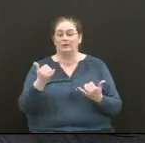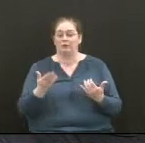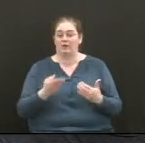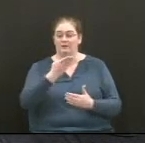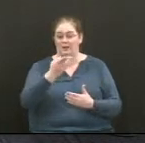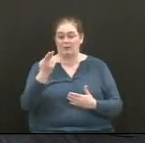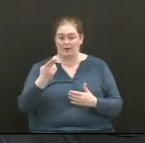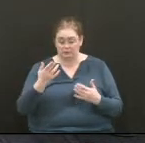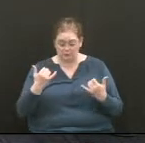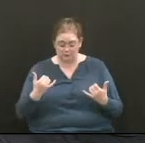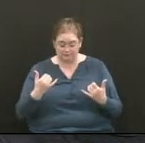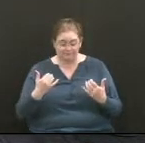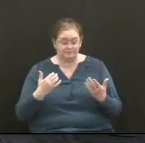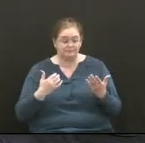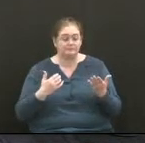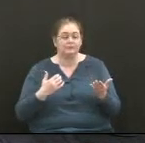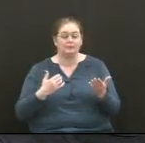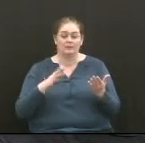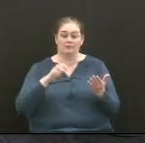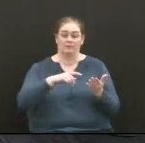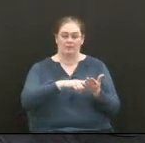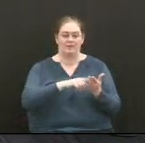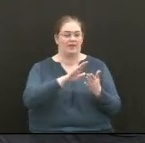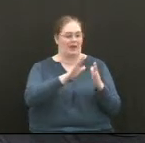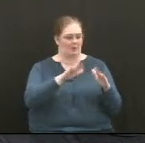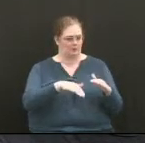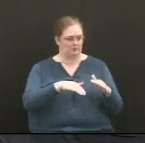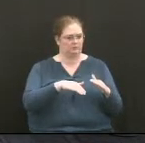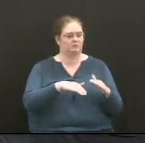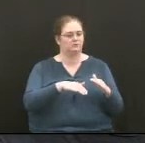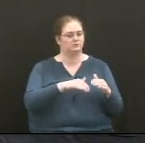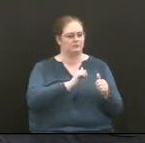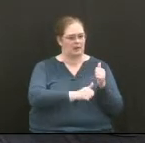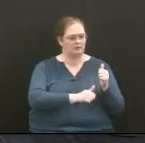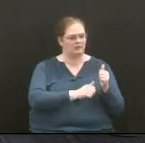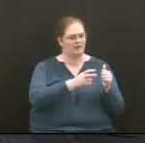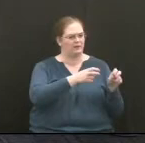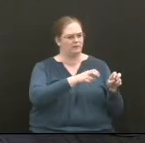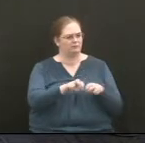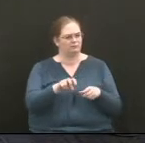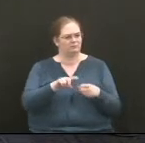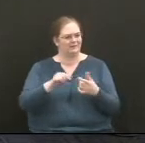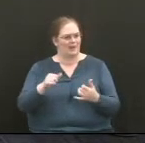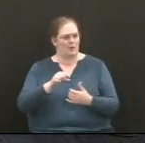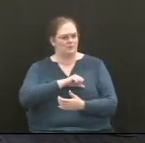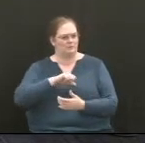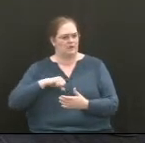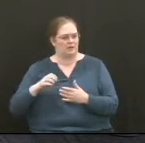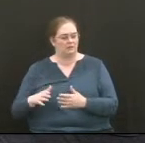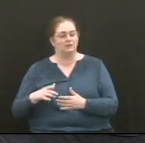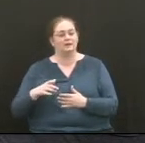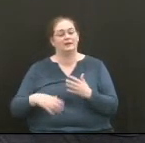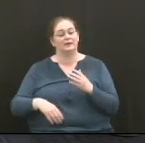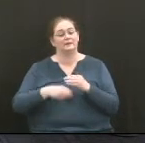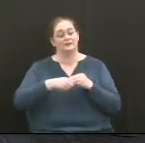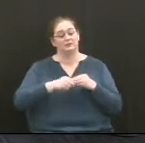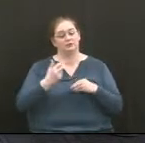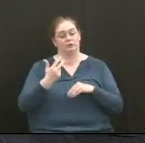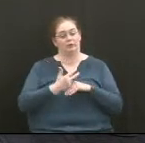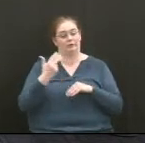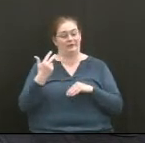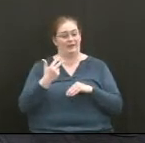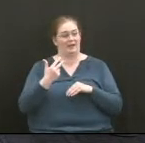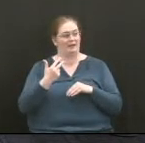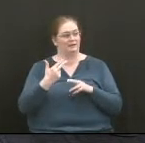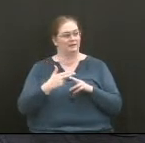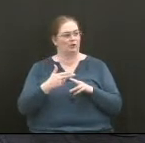right now that the House has passed. I think it's over in the Senate. It gives us an additional 3 days, they